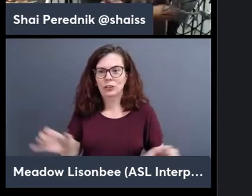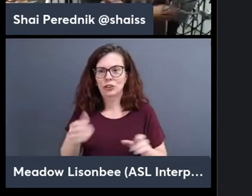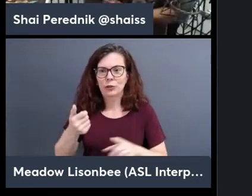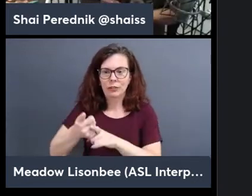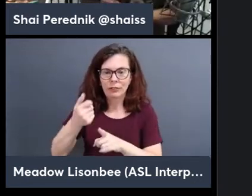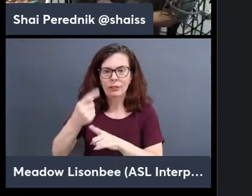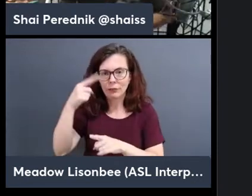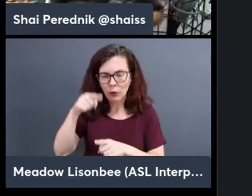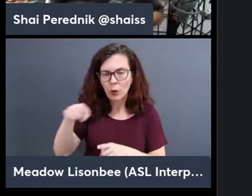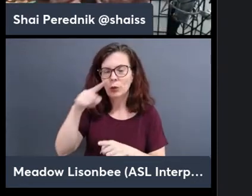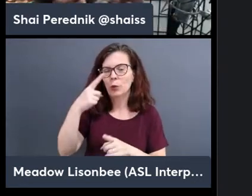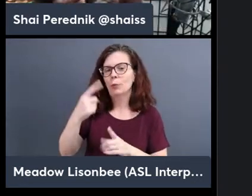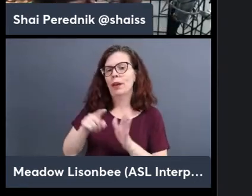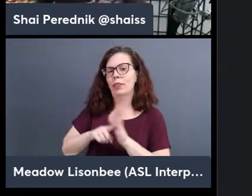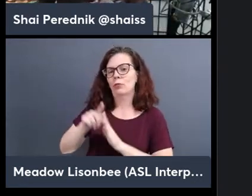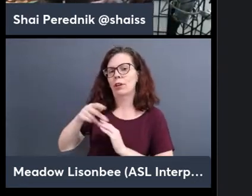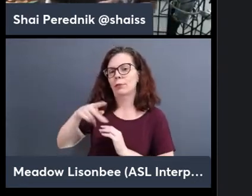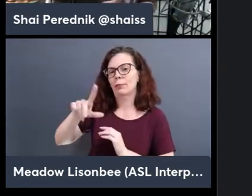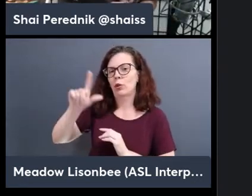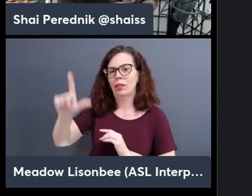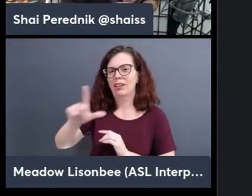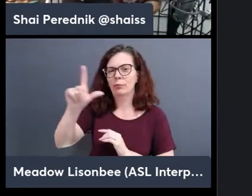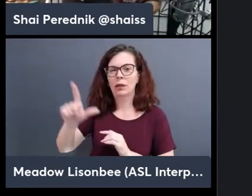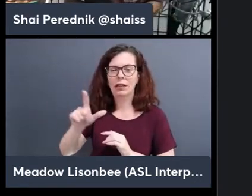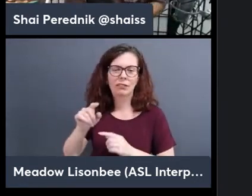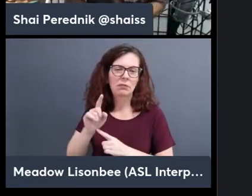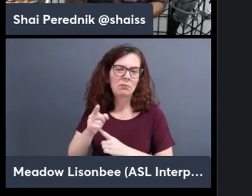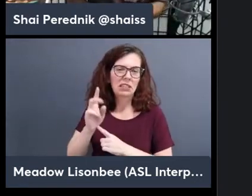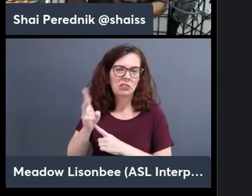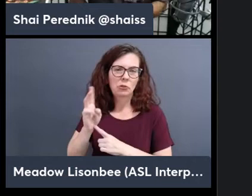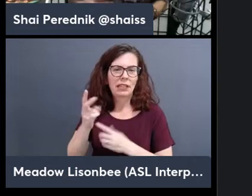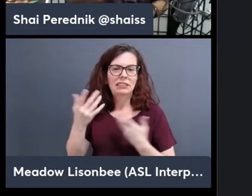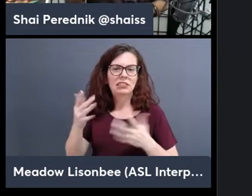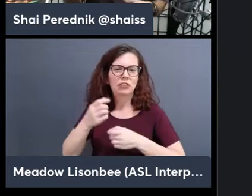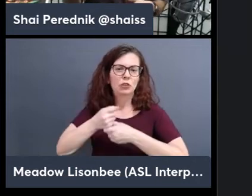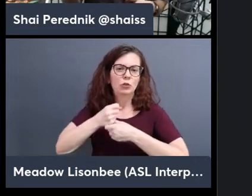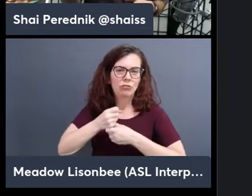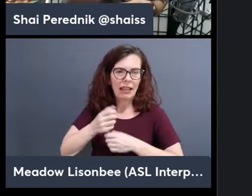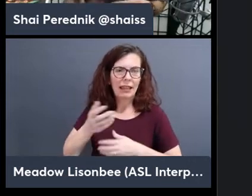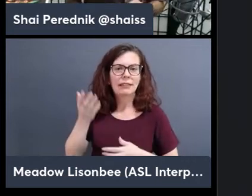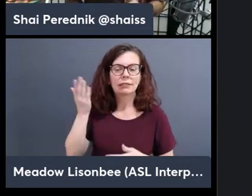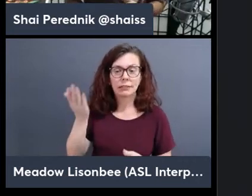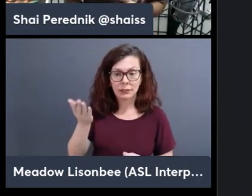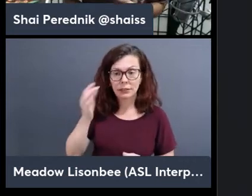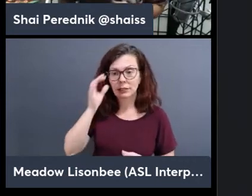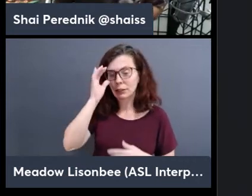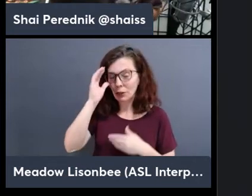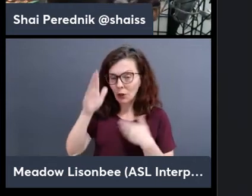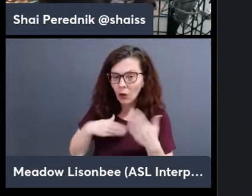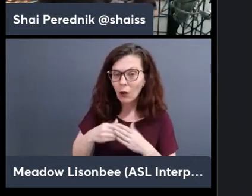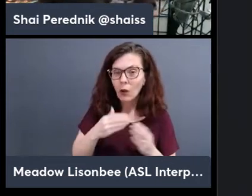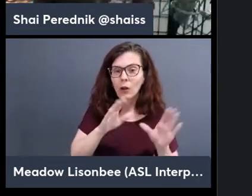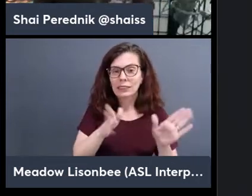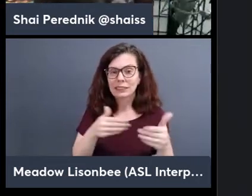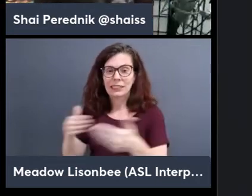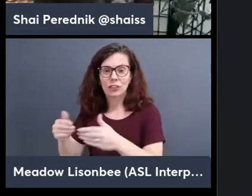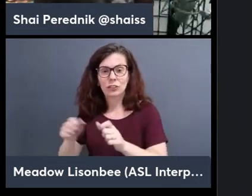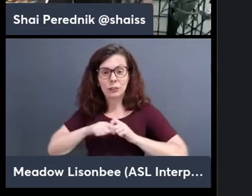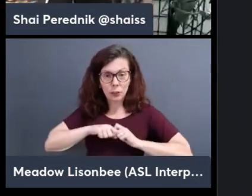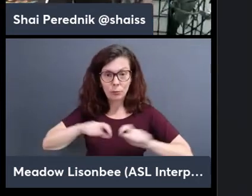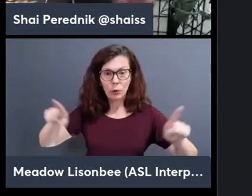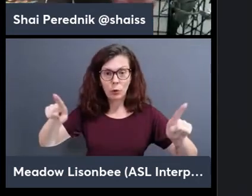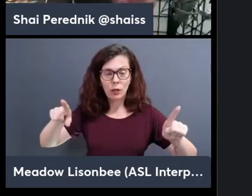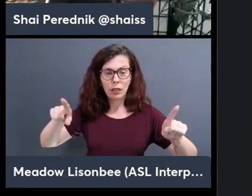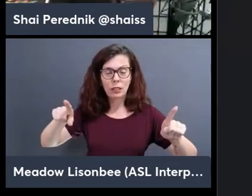libraries. And again, it's just going to take just a minute or two here to finish creating. All those containers need to be deployed. And then